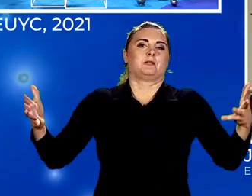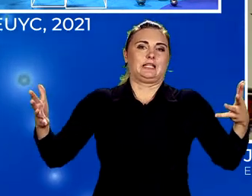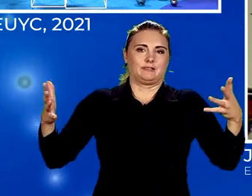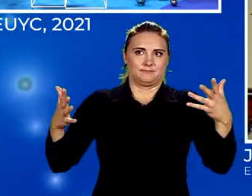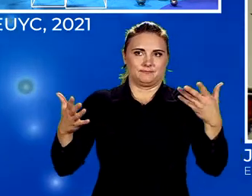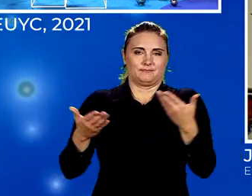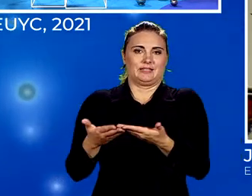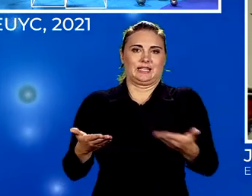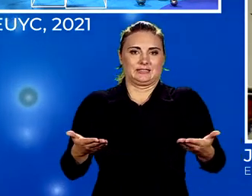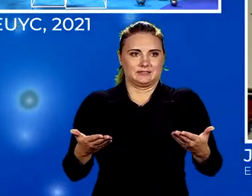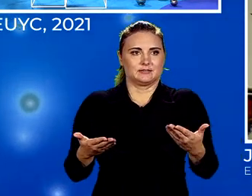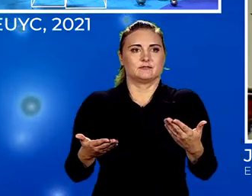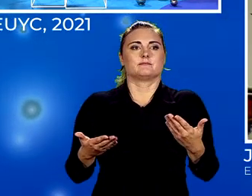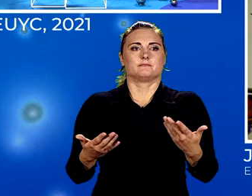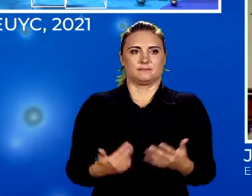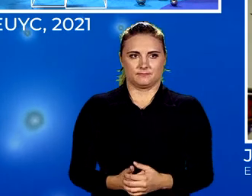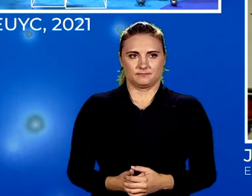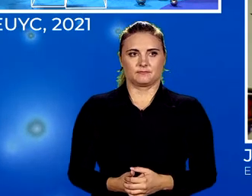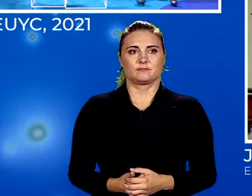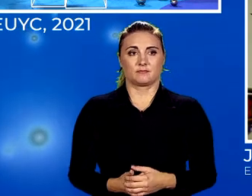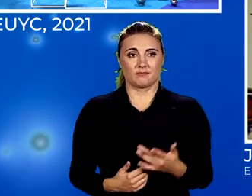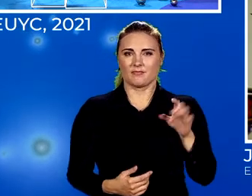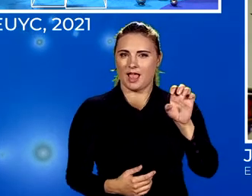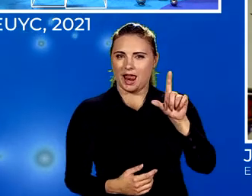mentioned issues with the